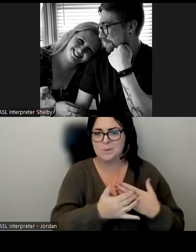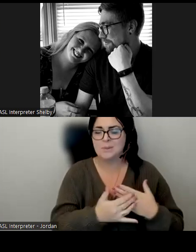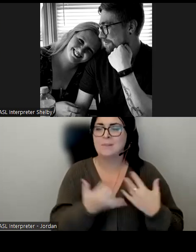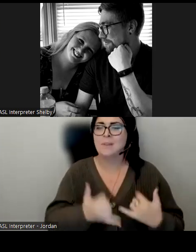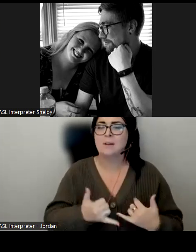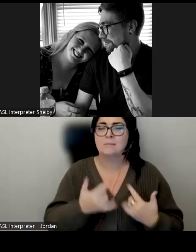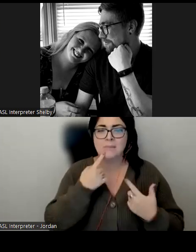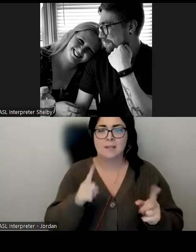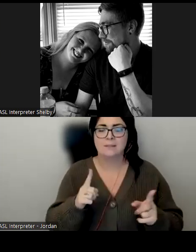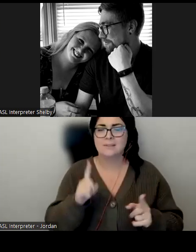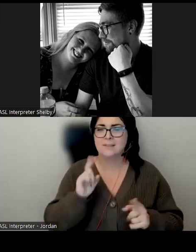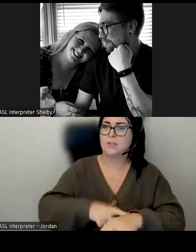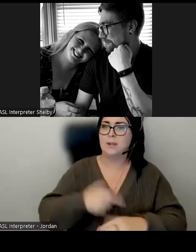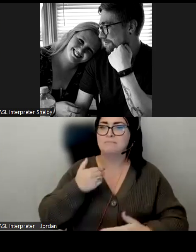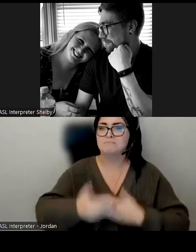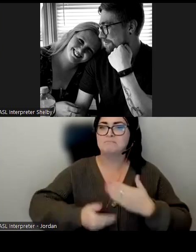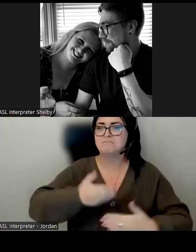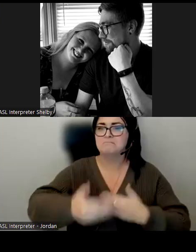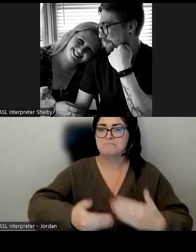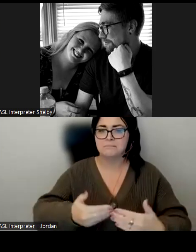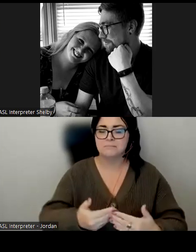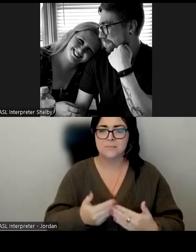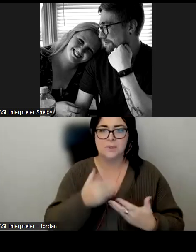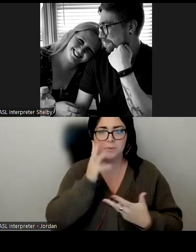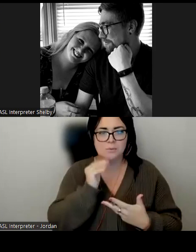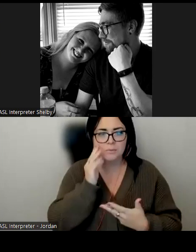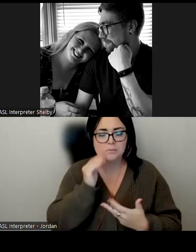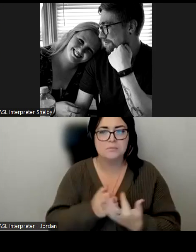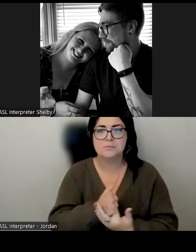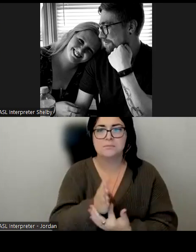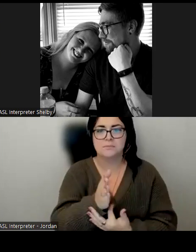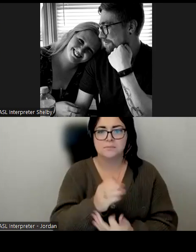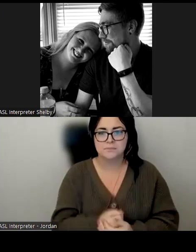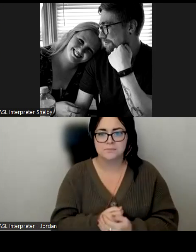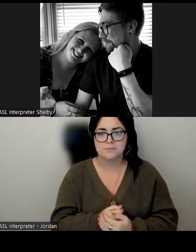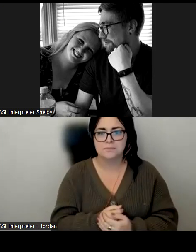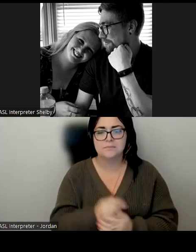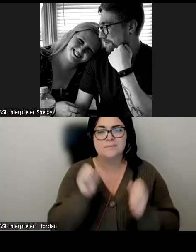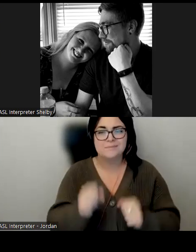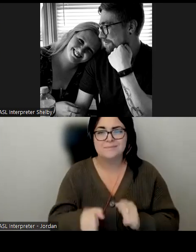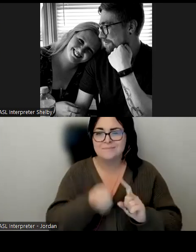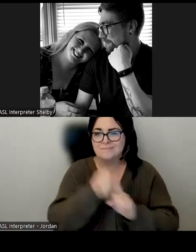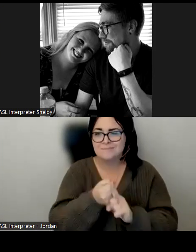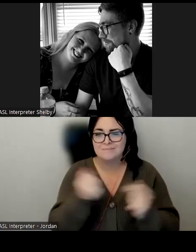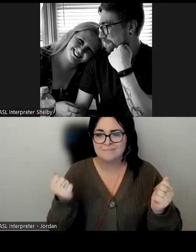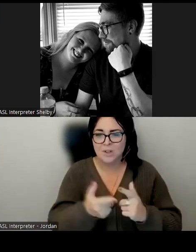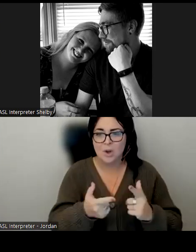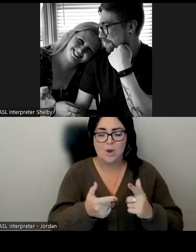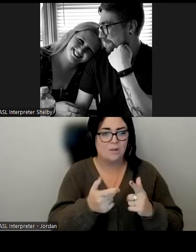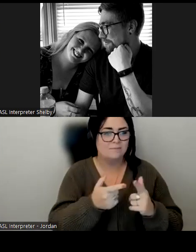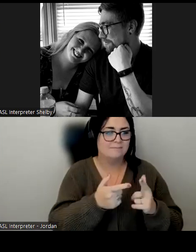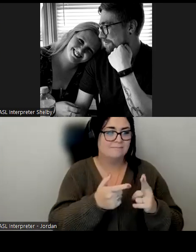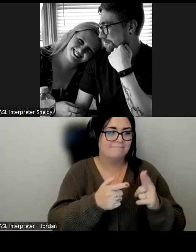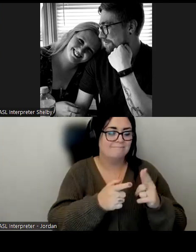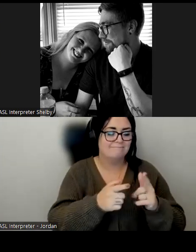adapt. So it's a long process, so you need to be prepared for the time element as well. Grief can affect all aspects of our lives.